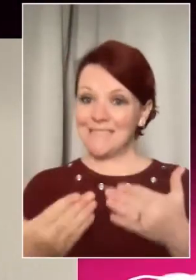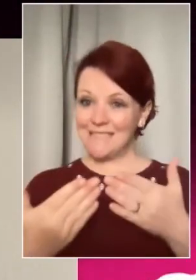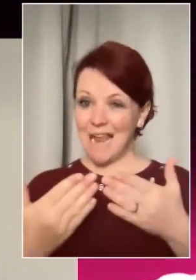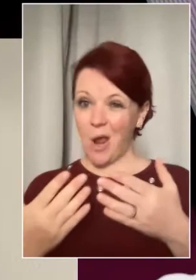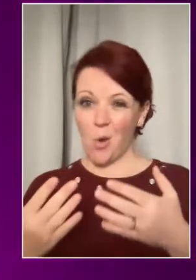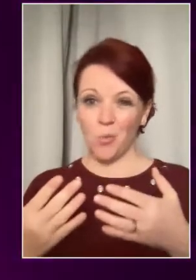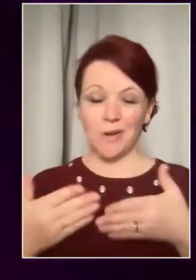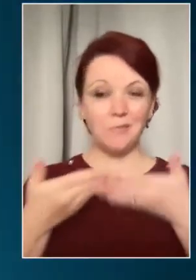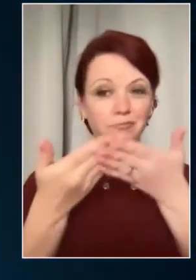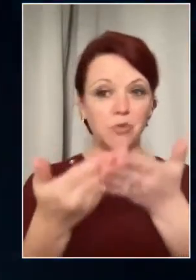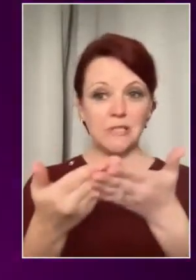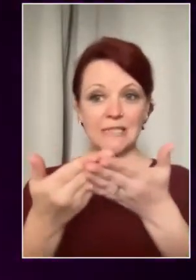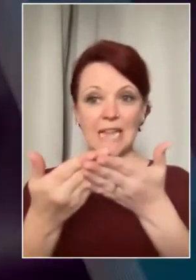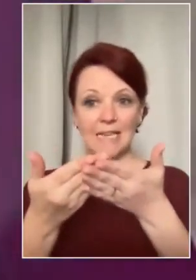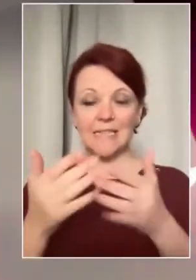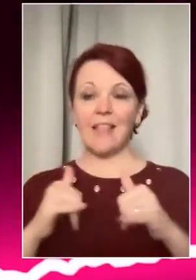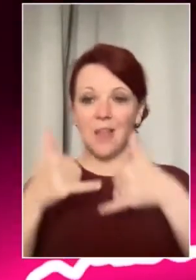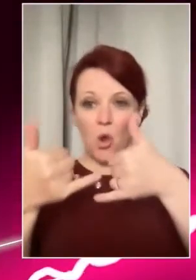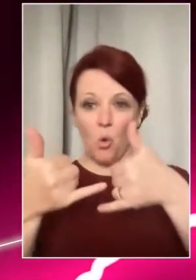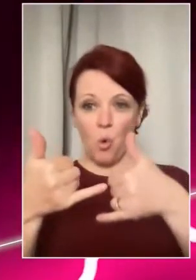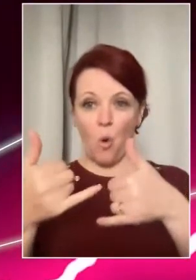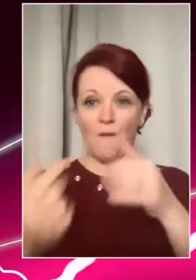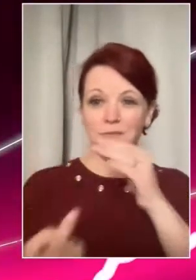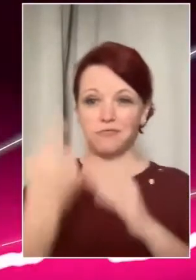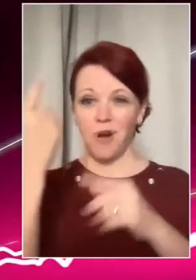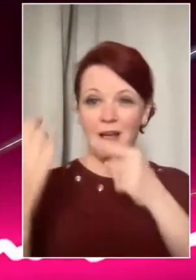Rising Star of the Year.